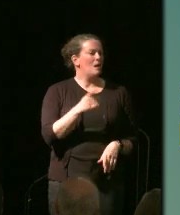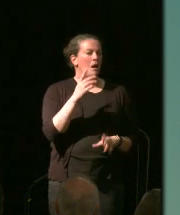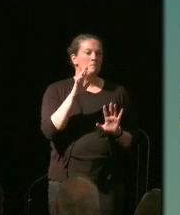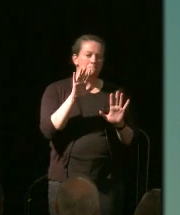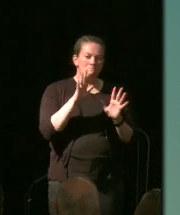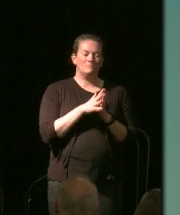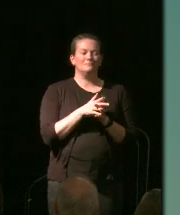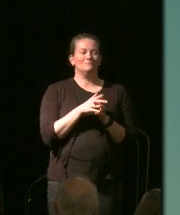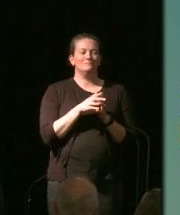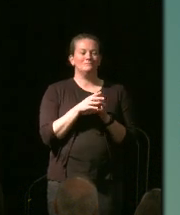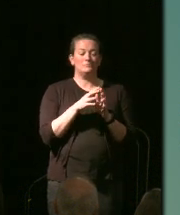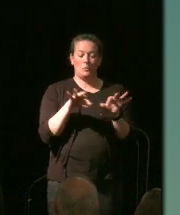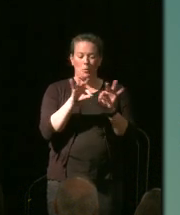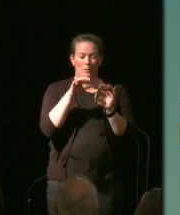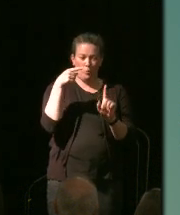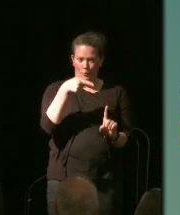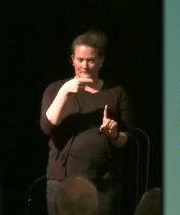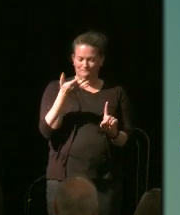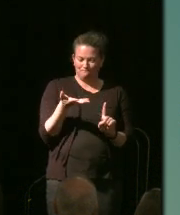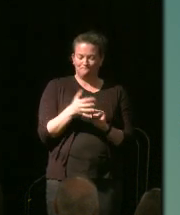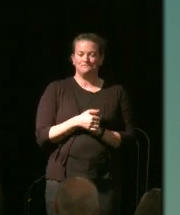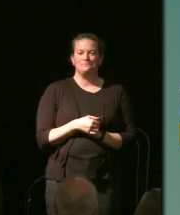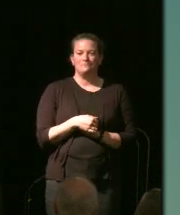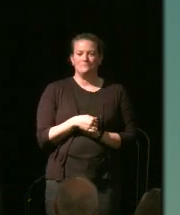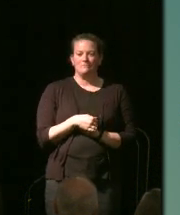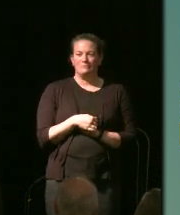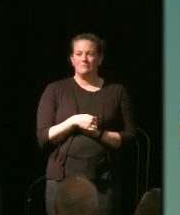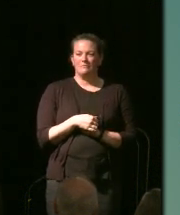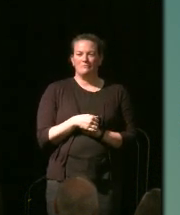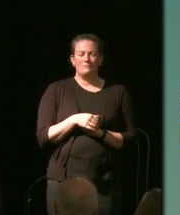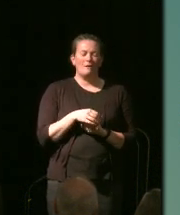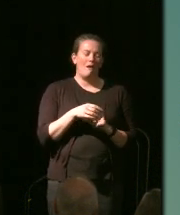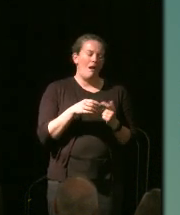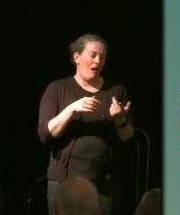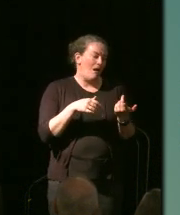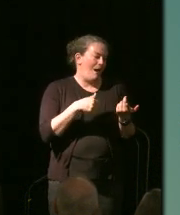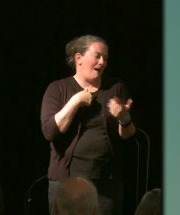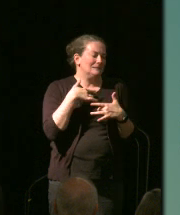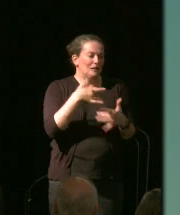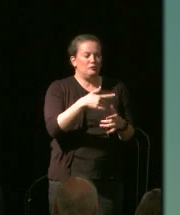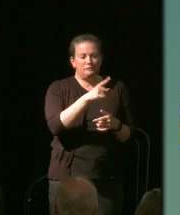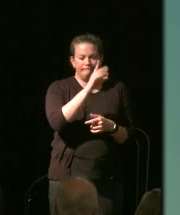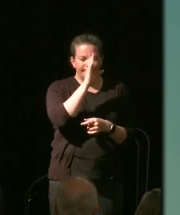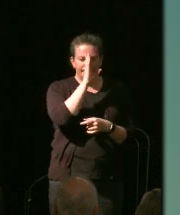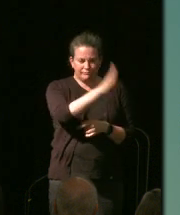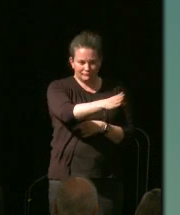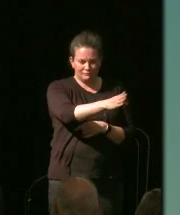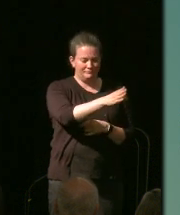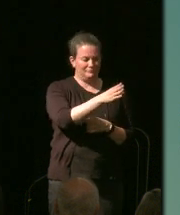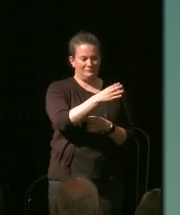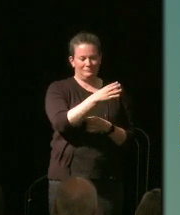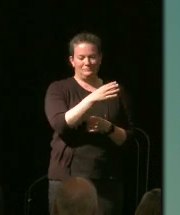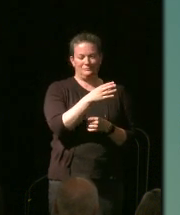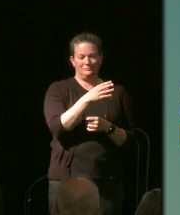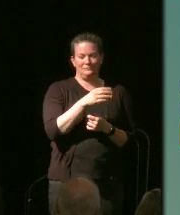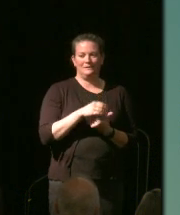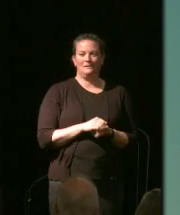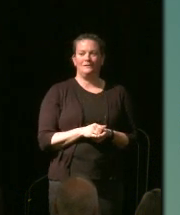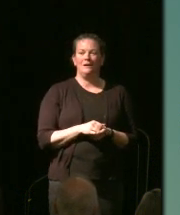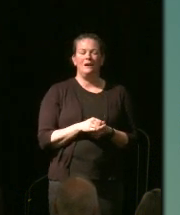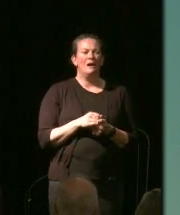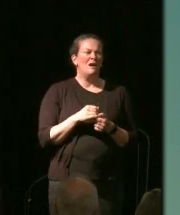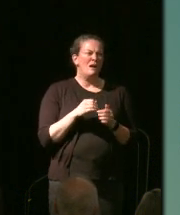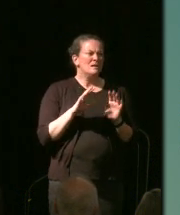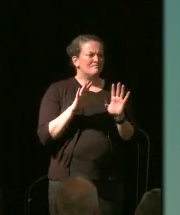that I think everybody knows me, knows I'm pretty blunt. I think this community's been misled a